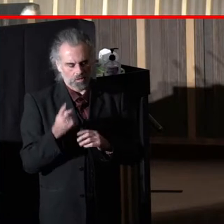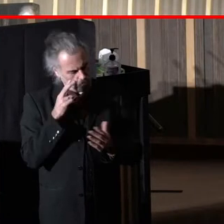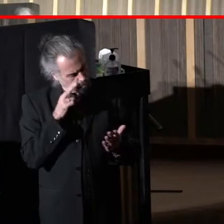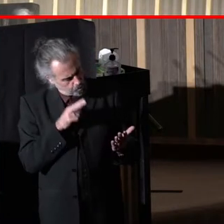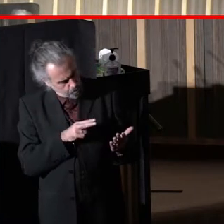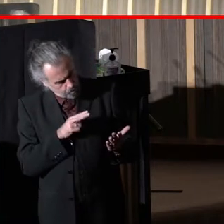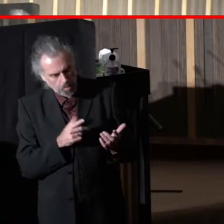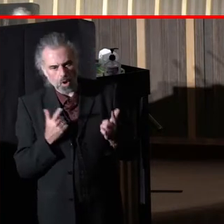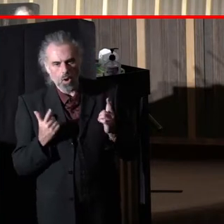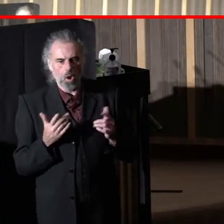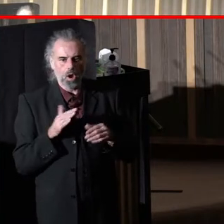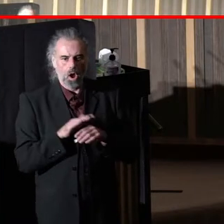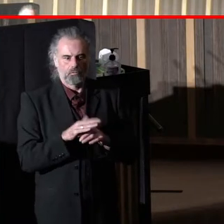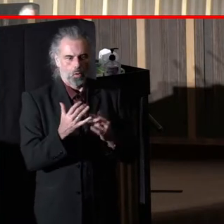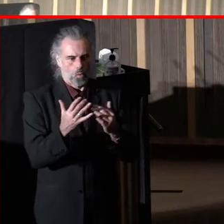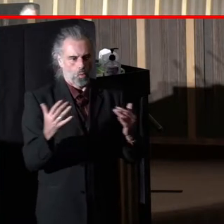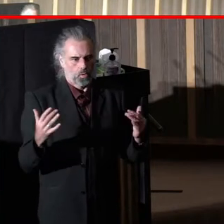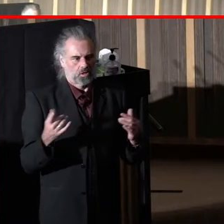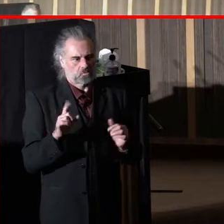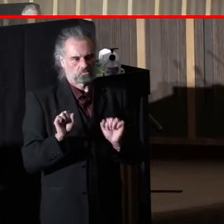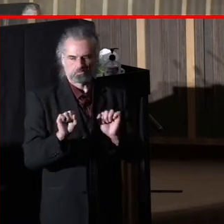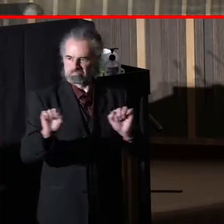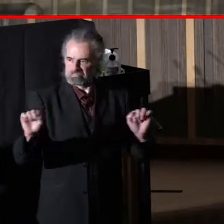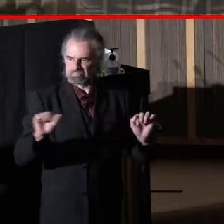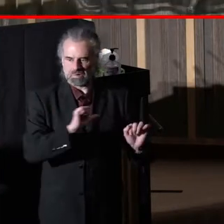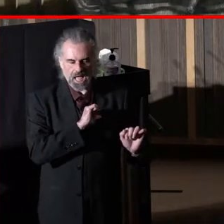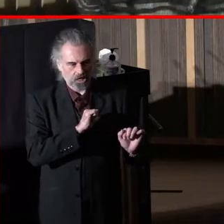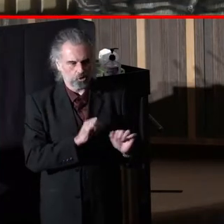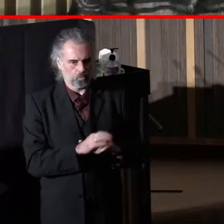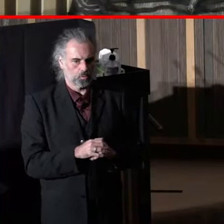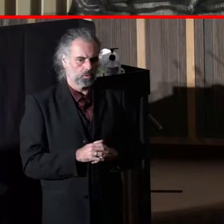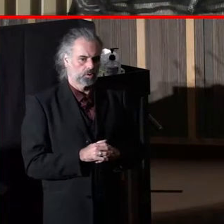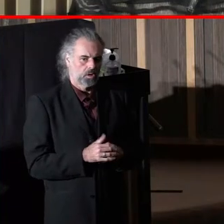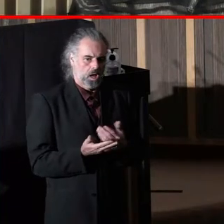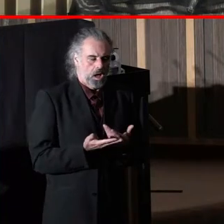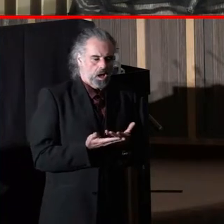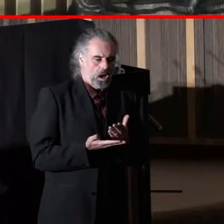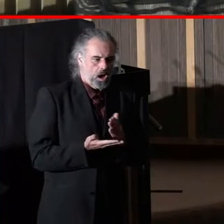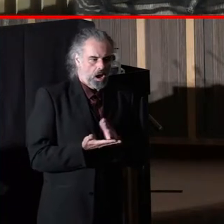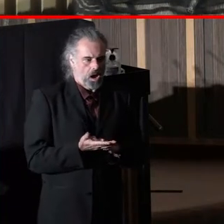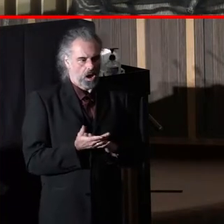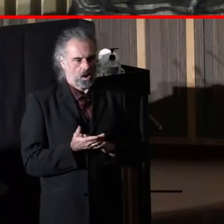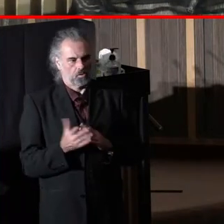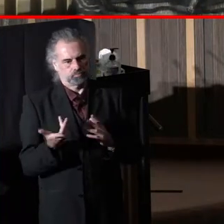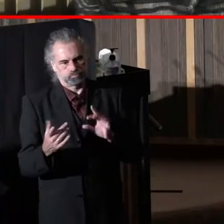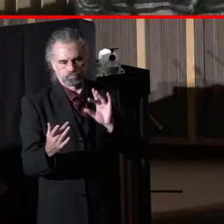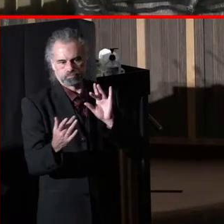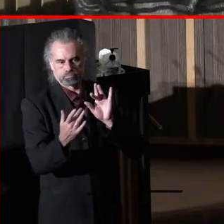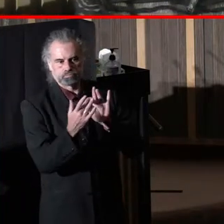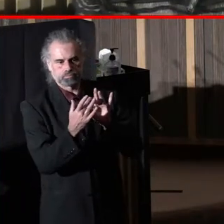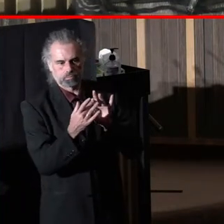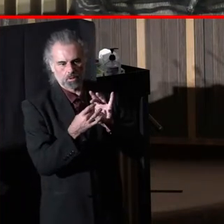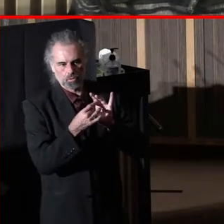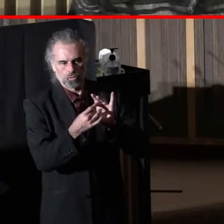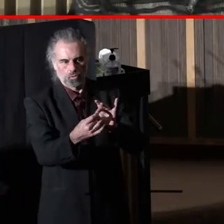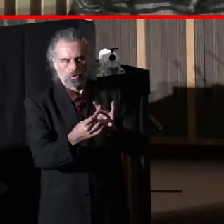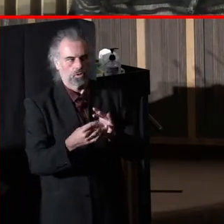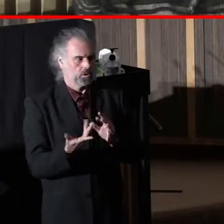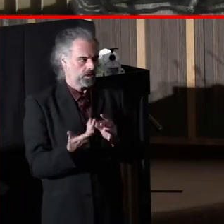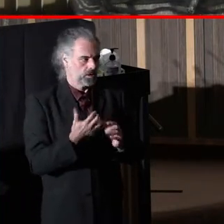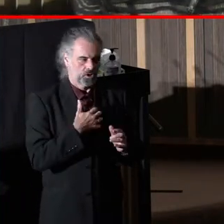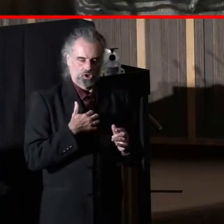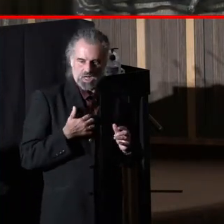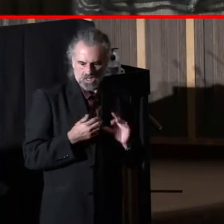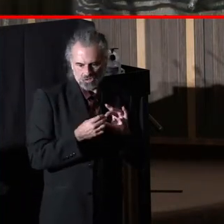at a lot about audiences and what their attitudes are and how you might reach them or how you there might be challenges in reaching